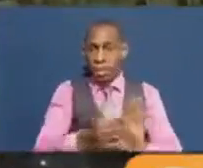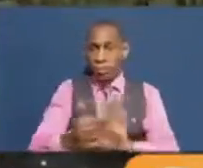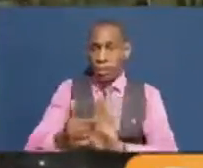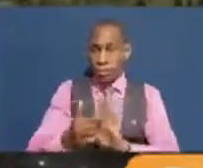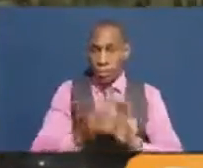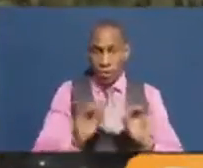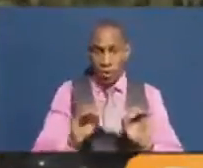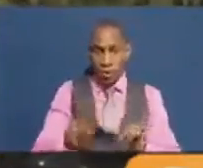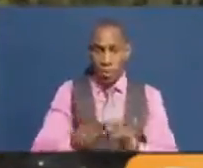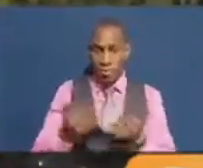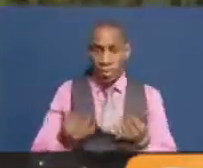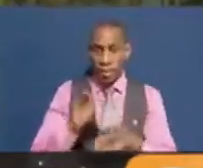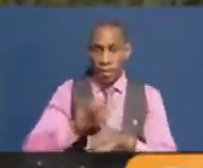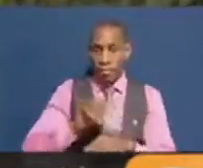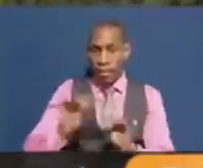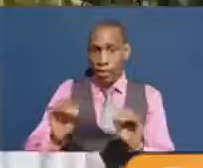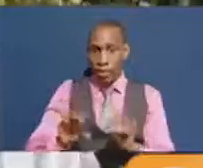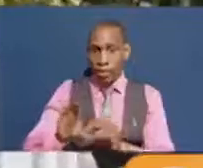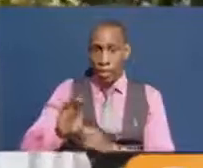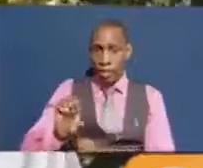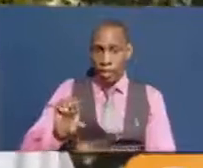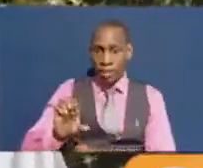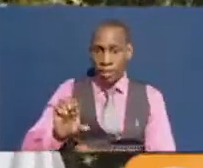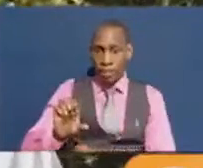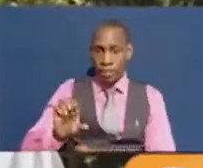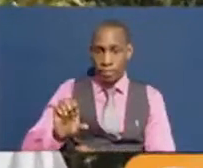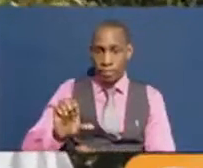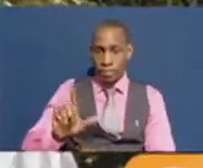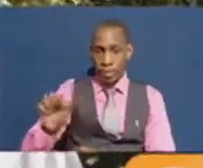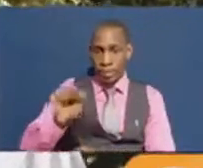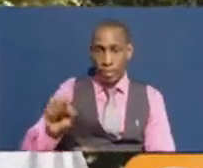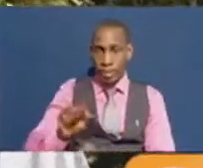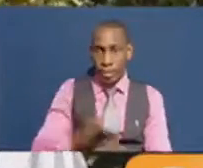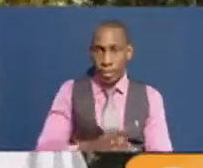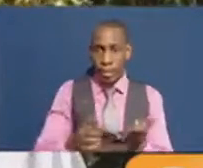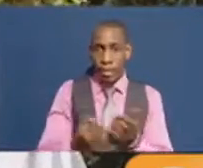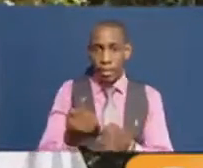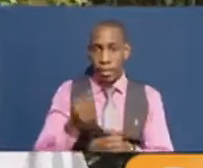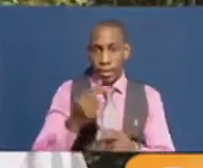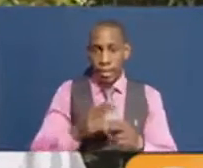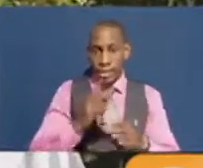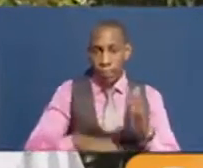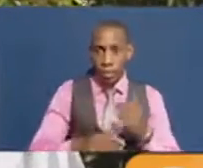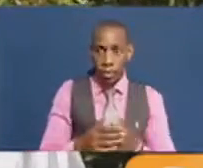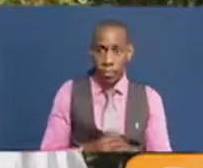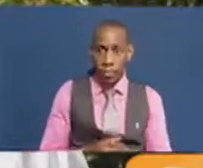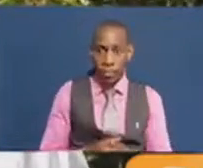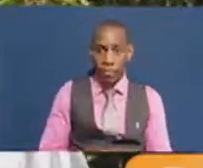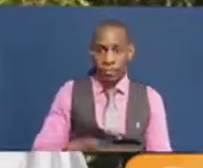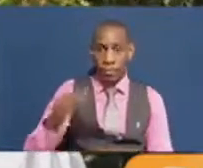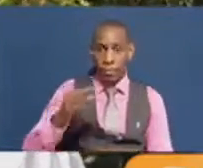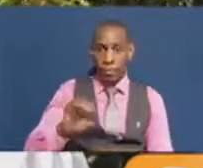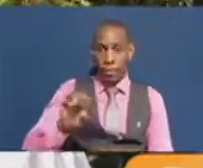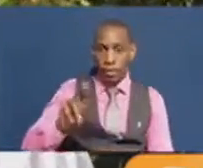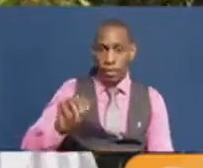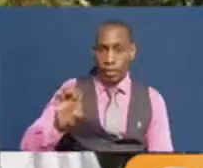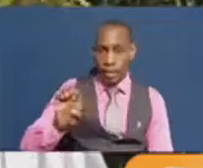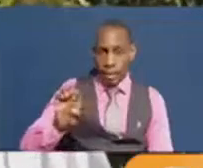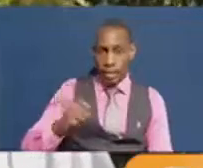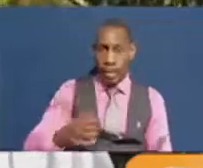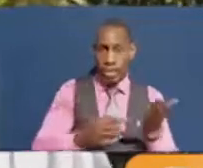and therefore from affecting the cell. And eventually one of the technologies, what we call the gene